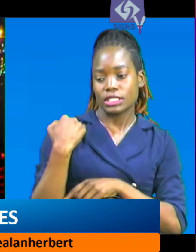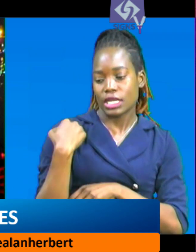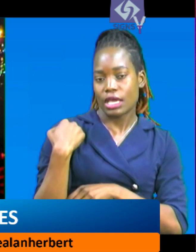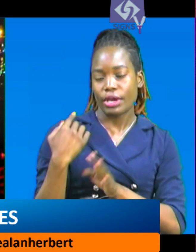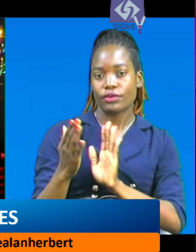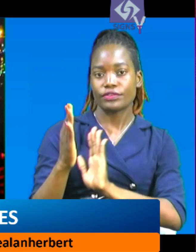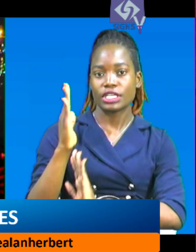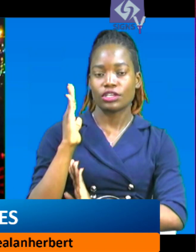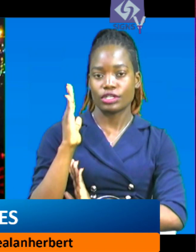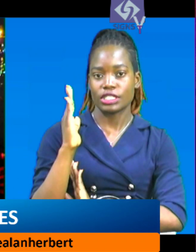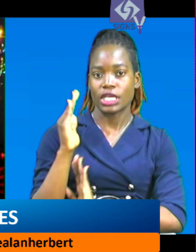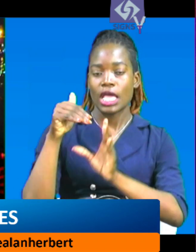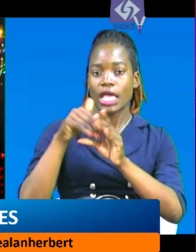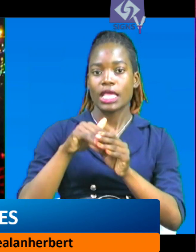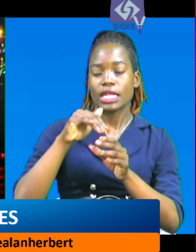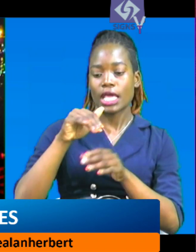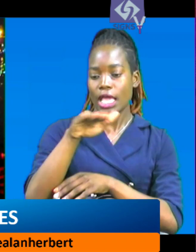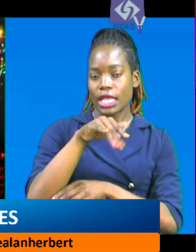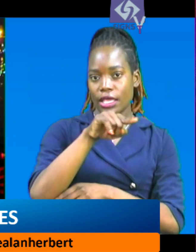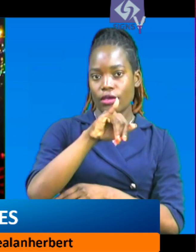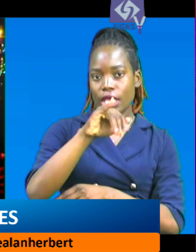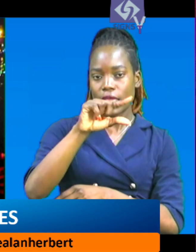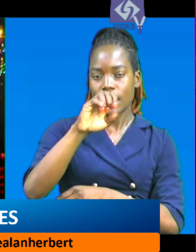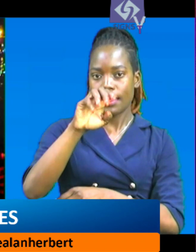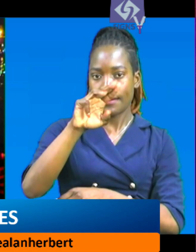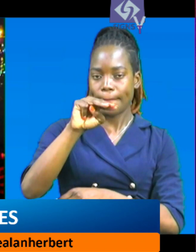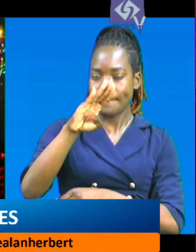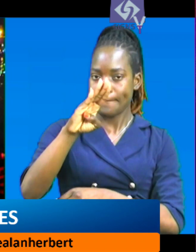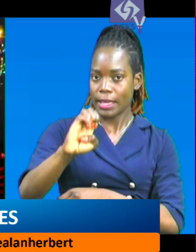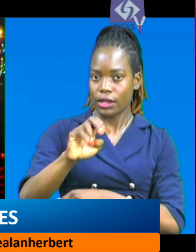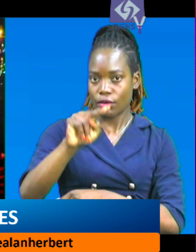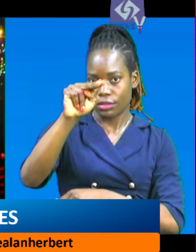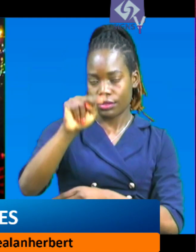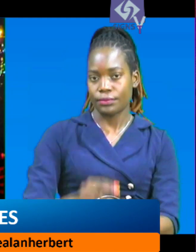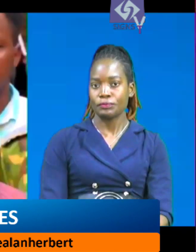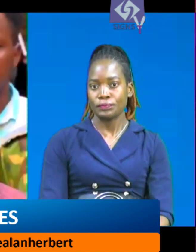of security personnel in the area.